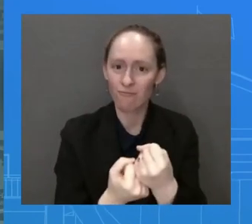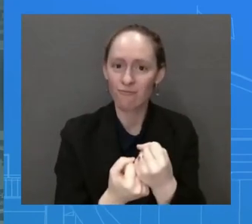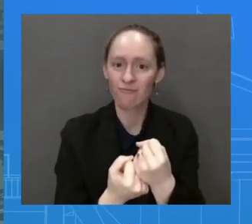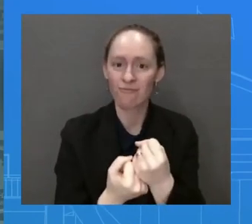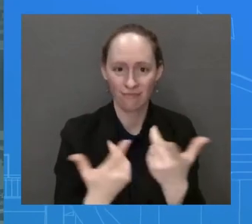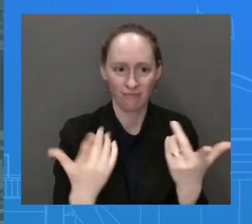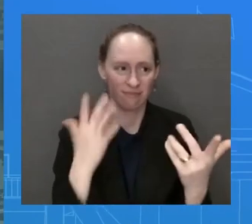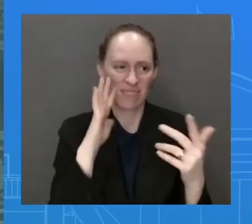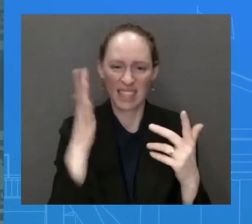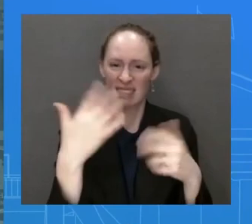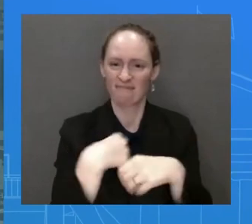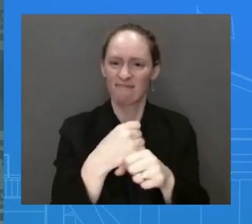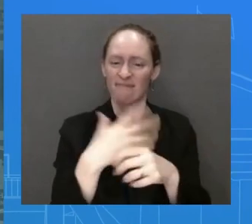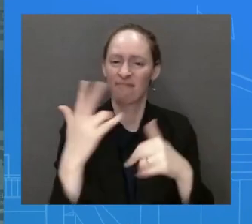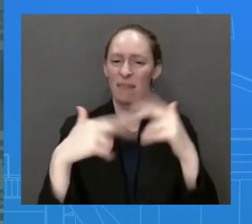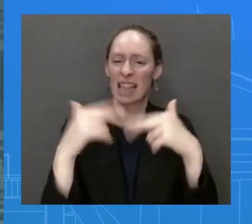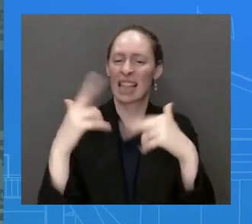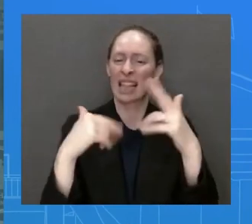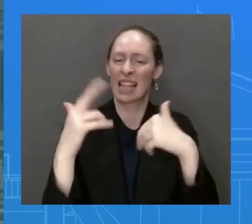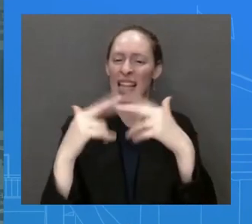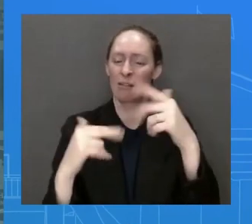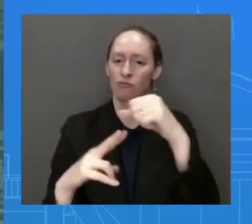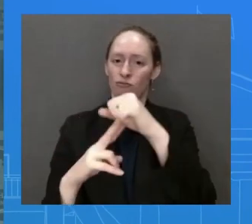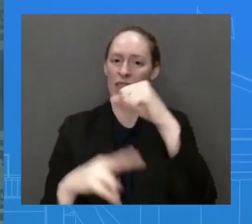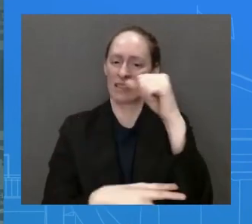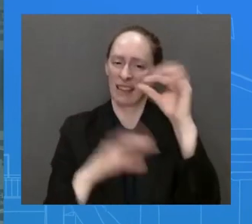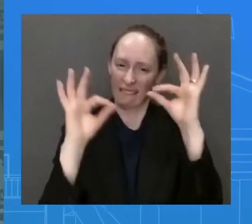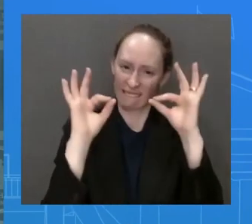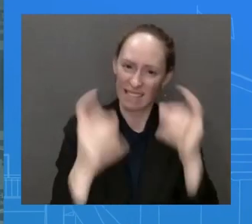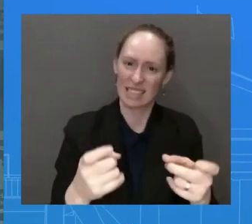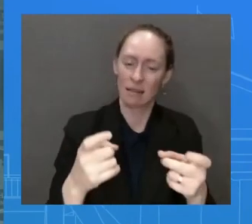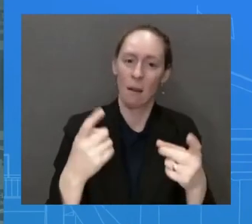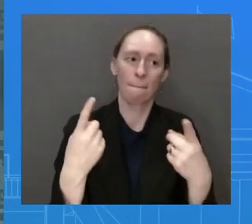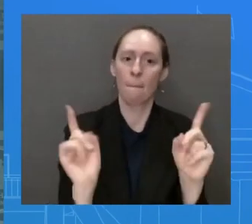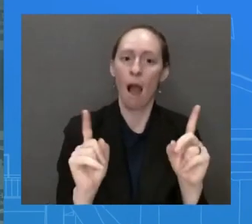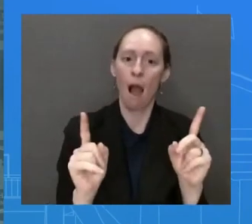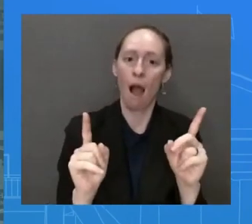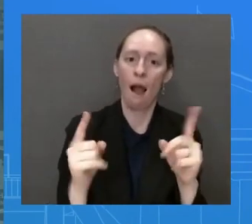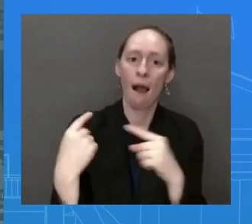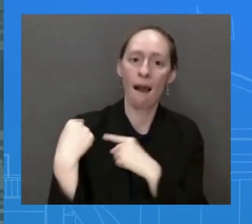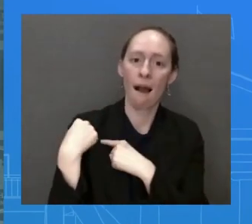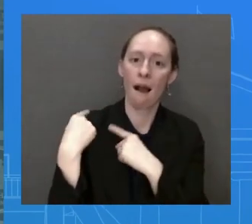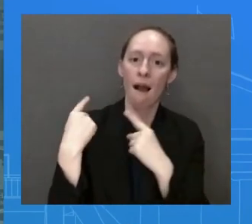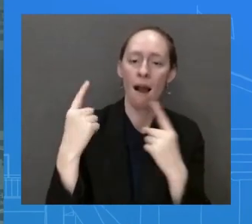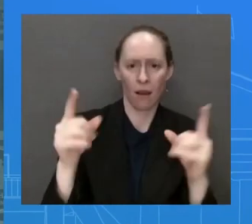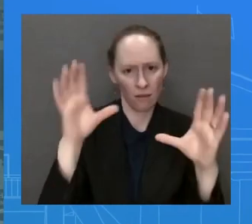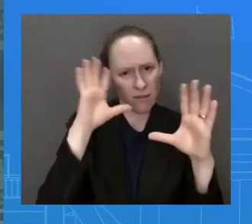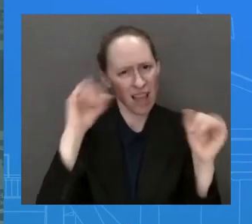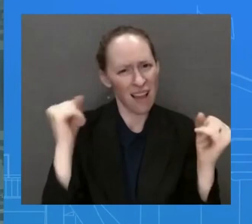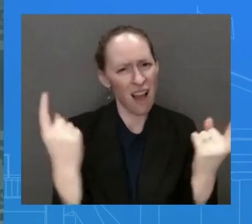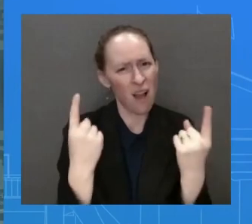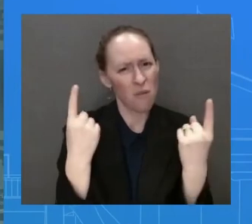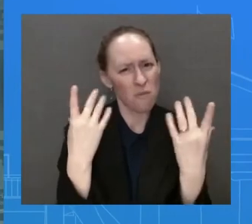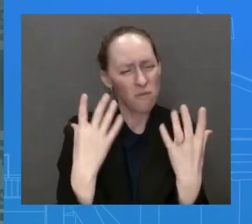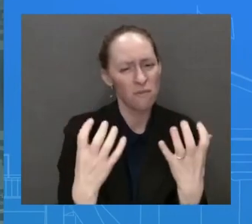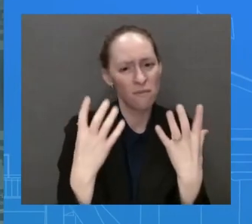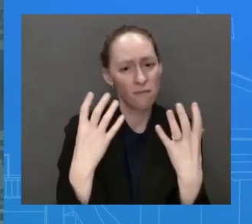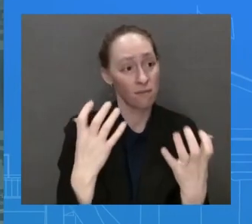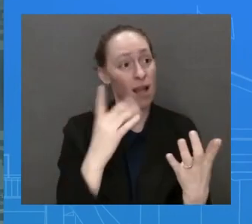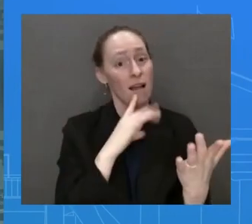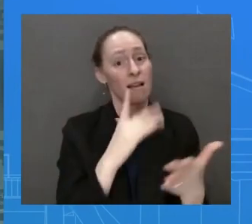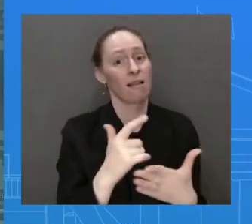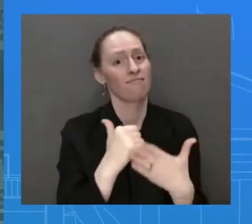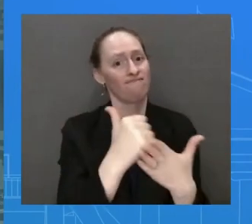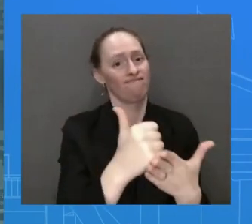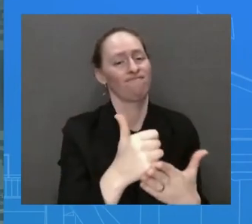fixing that bridge. And this president, because of the bipartisanship that he was able to bring together, got that done. And so, look, we're